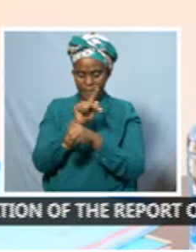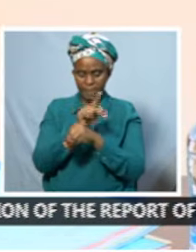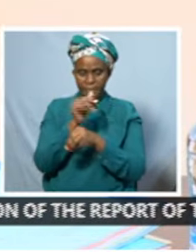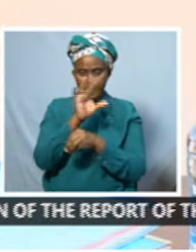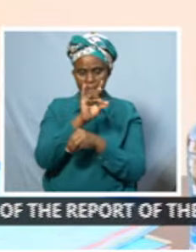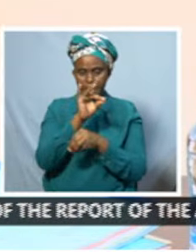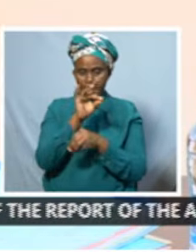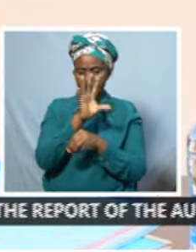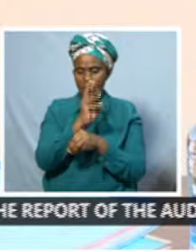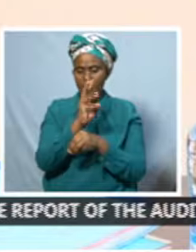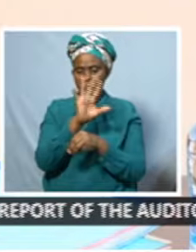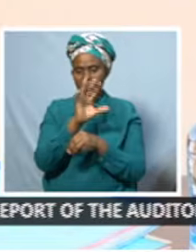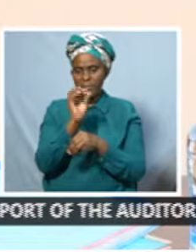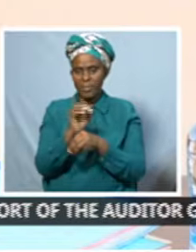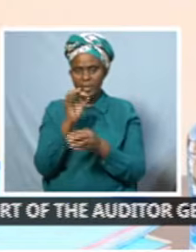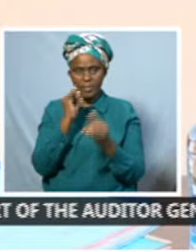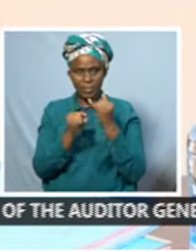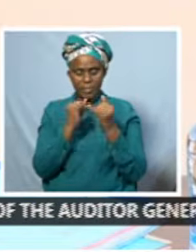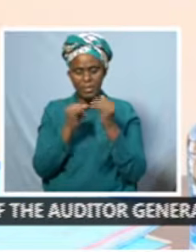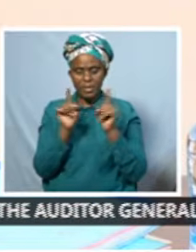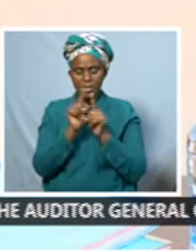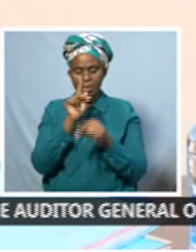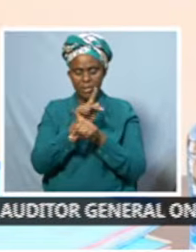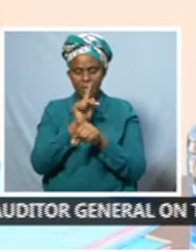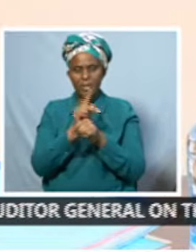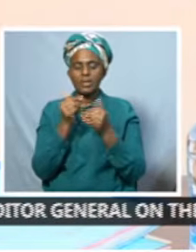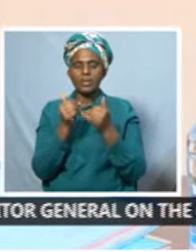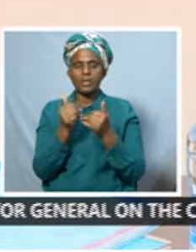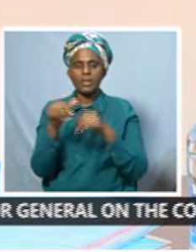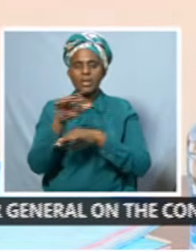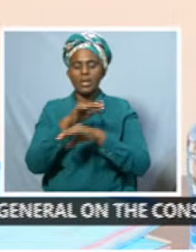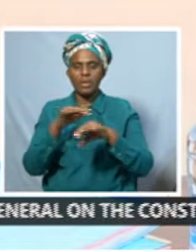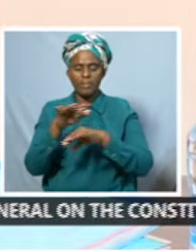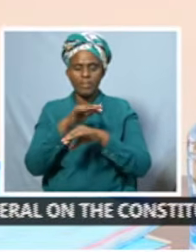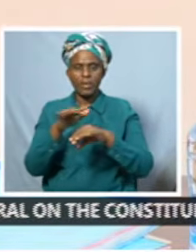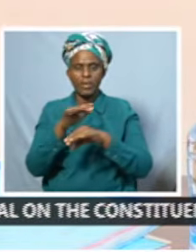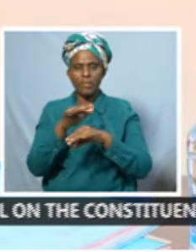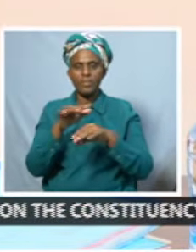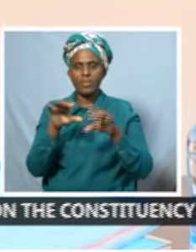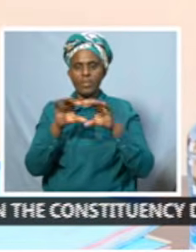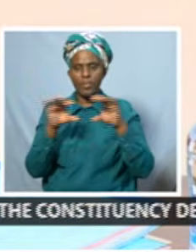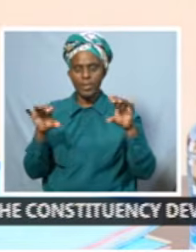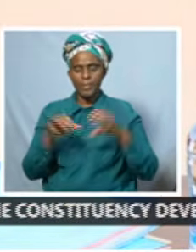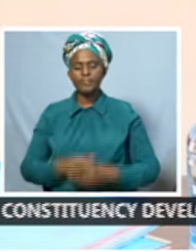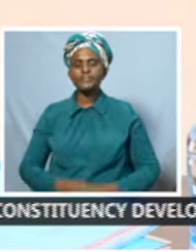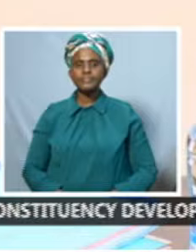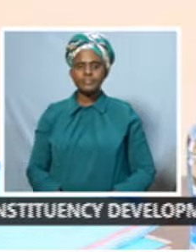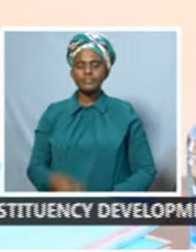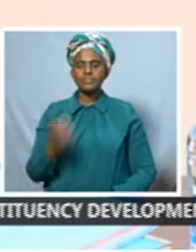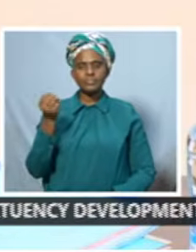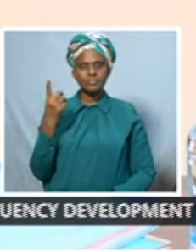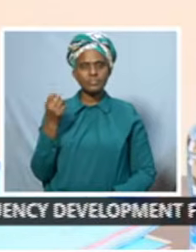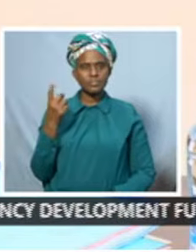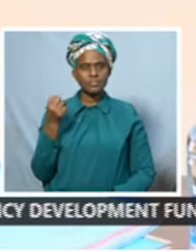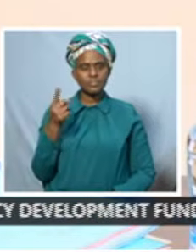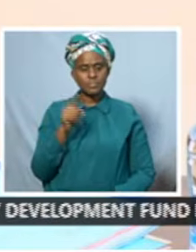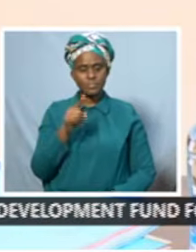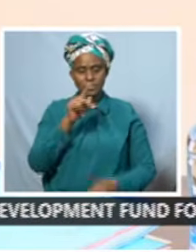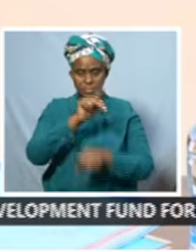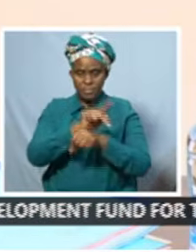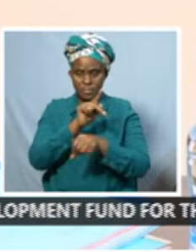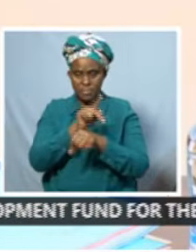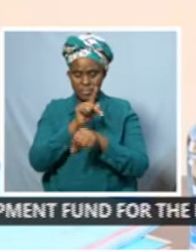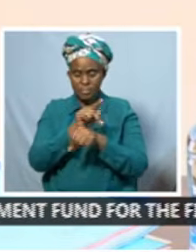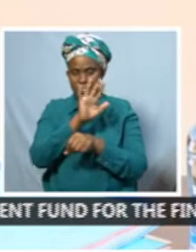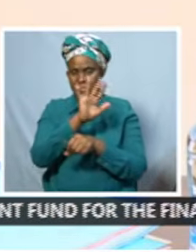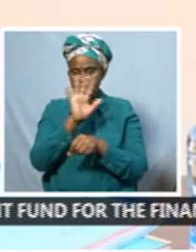at 65% complete with the project current above ring beam. On number 11, the project is